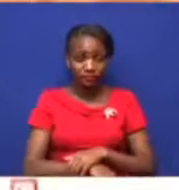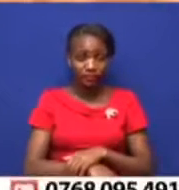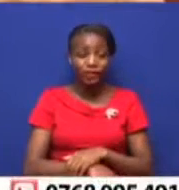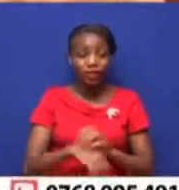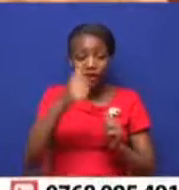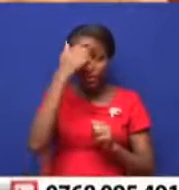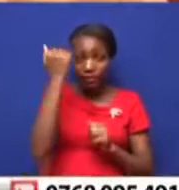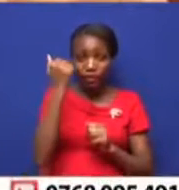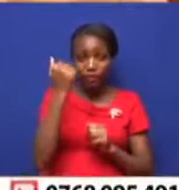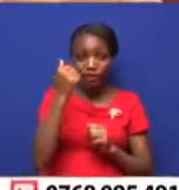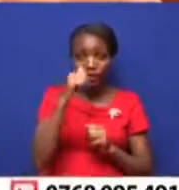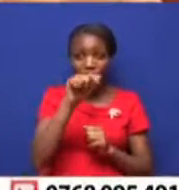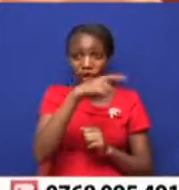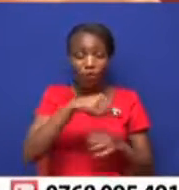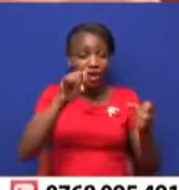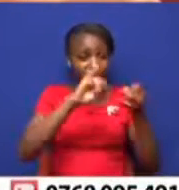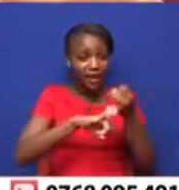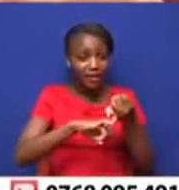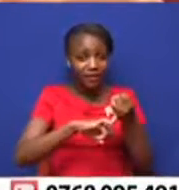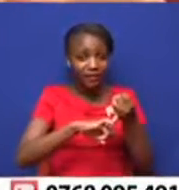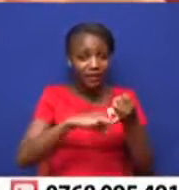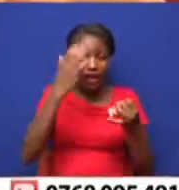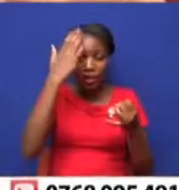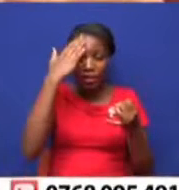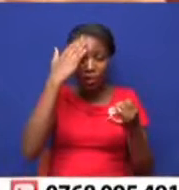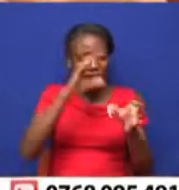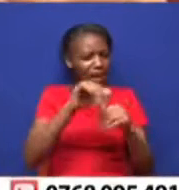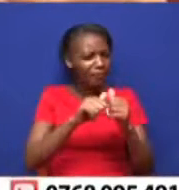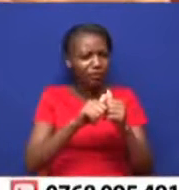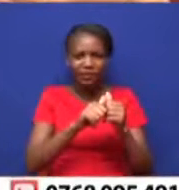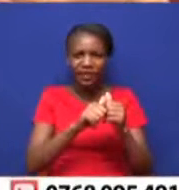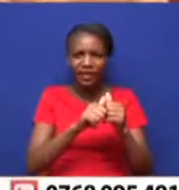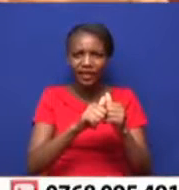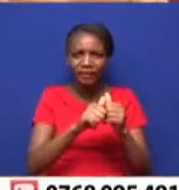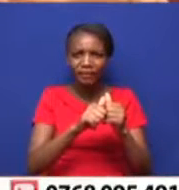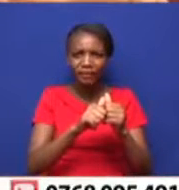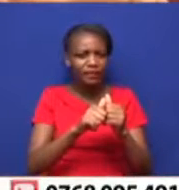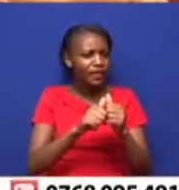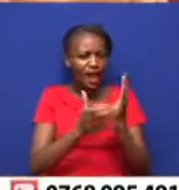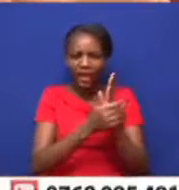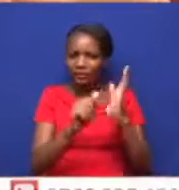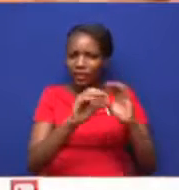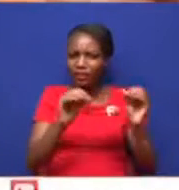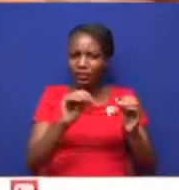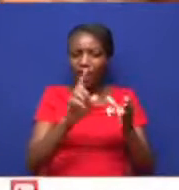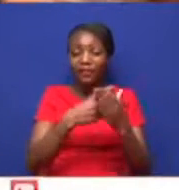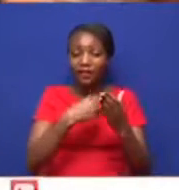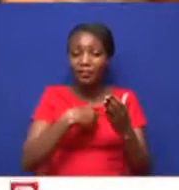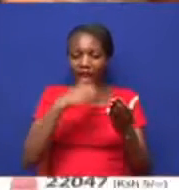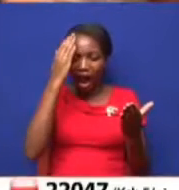Because we never got into marriage knowing how to be husband and wife. So faith is believing